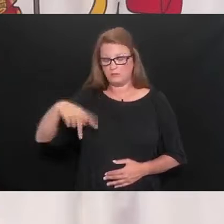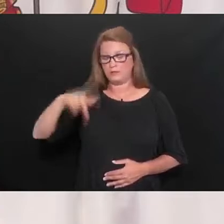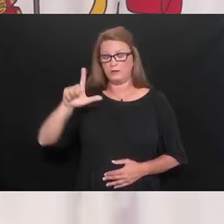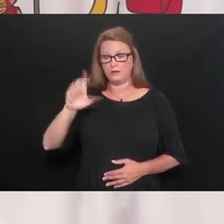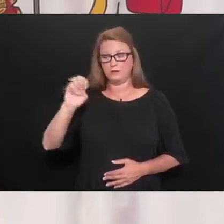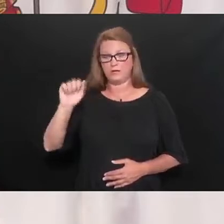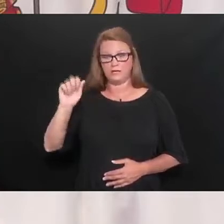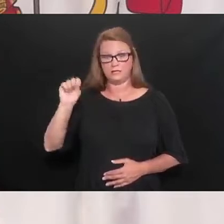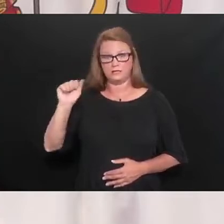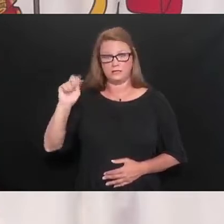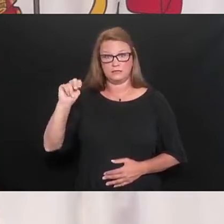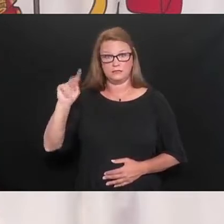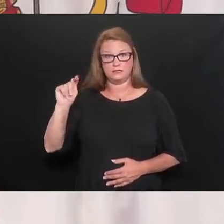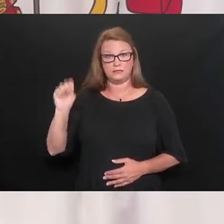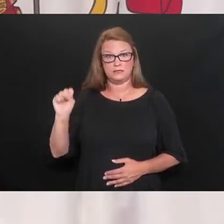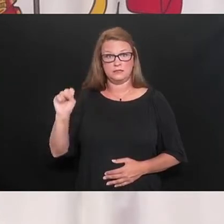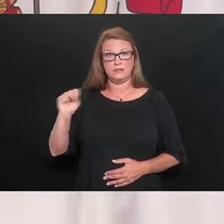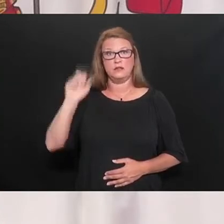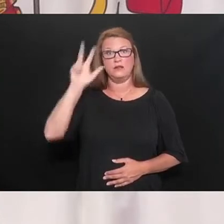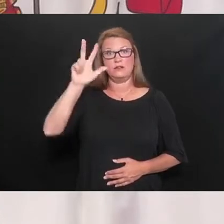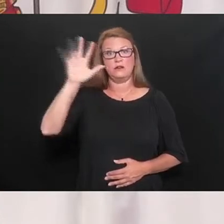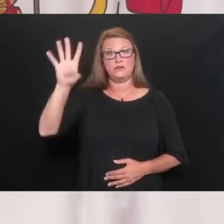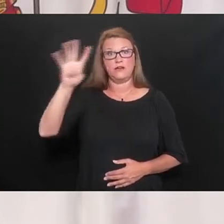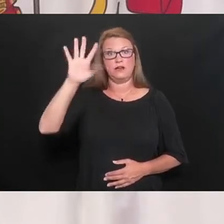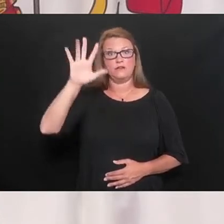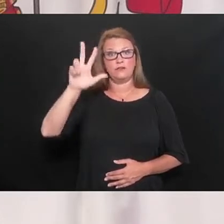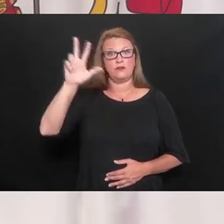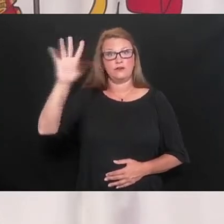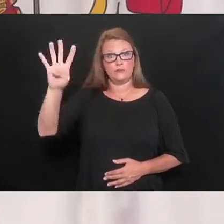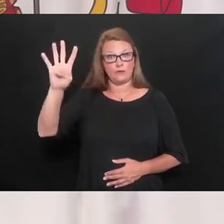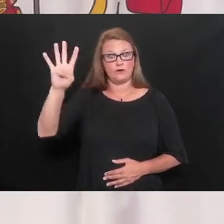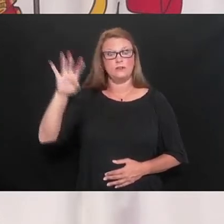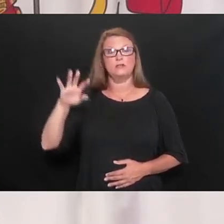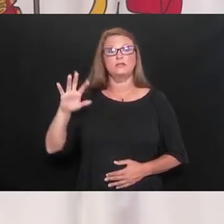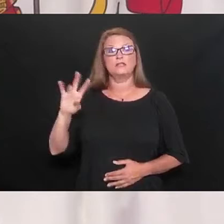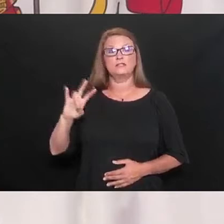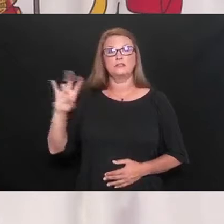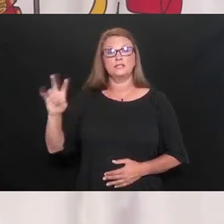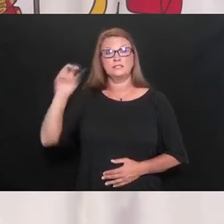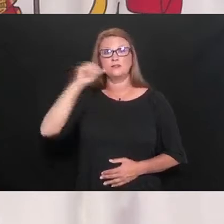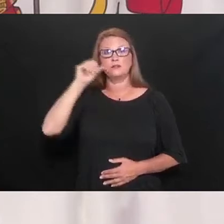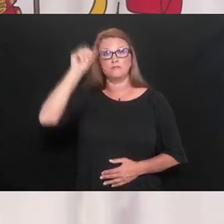The 3,545th death is a 77-year-old male from Kanawha County.